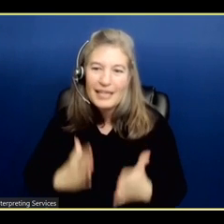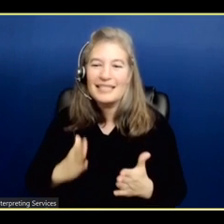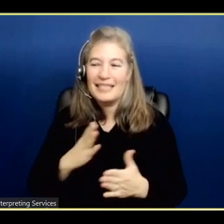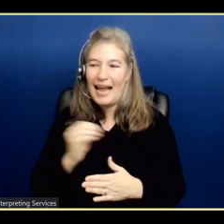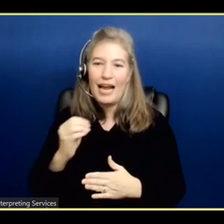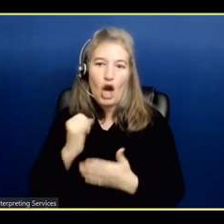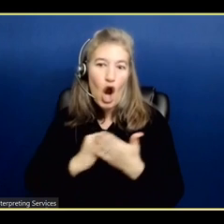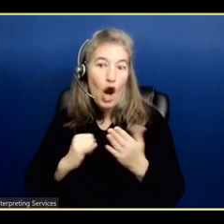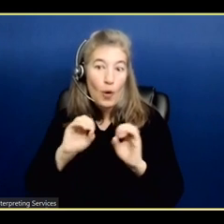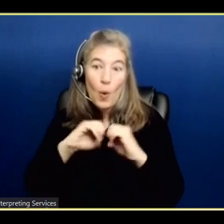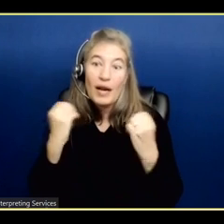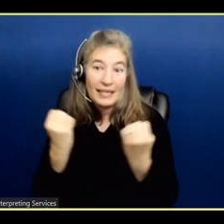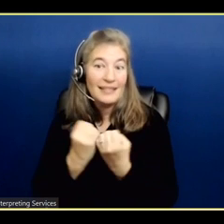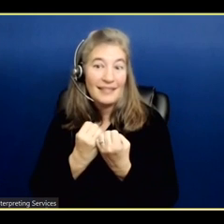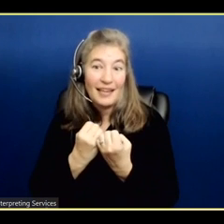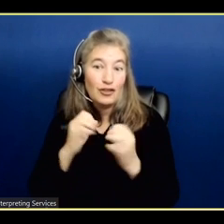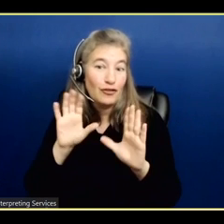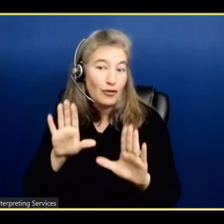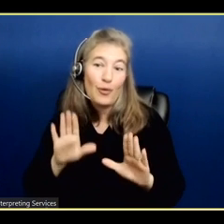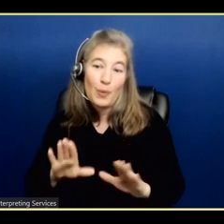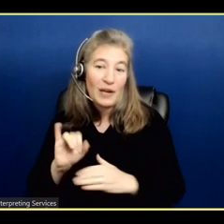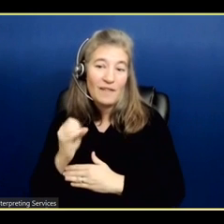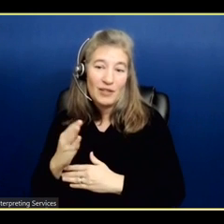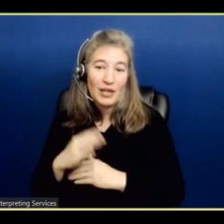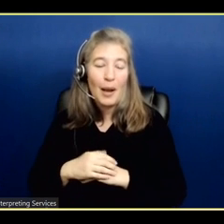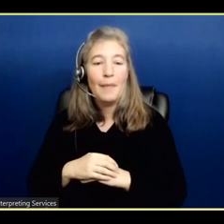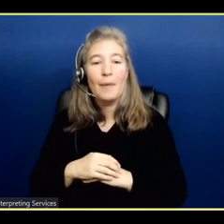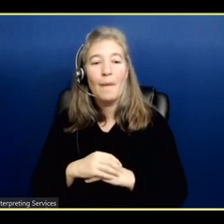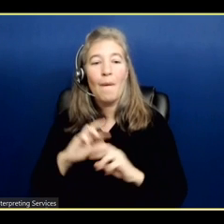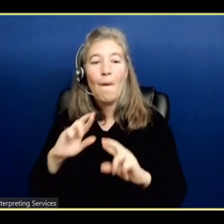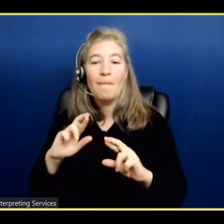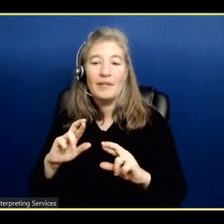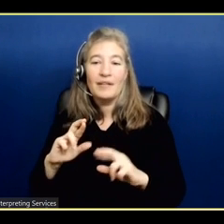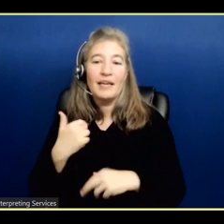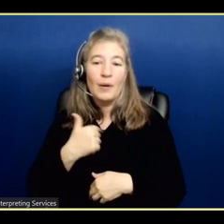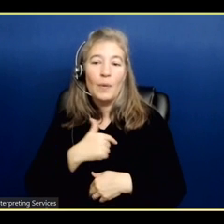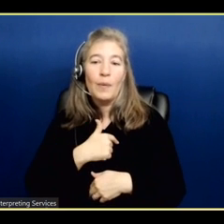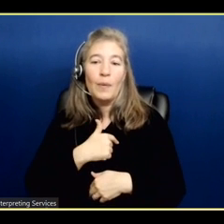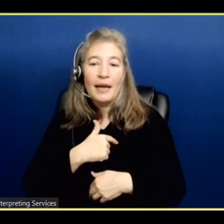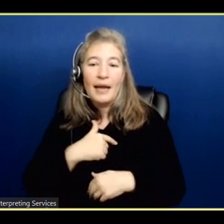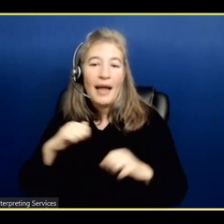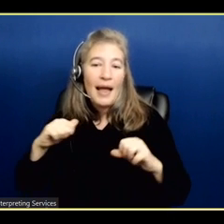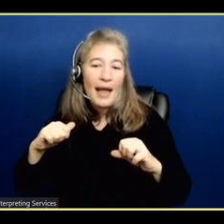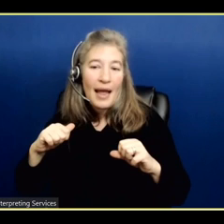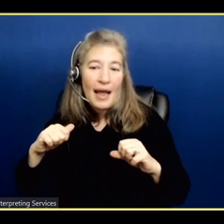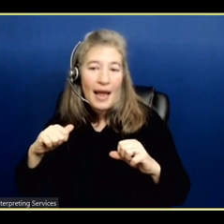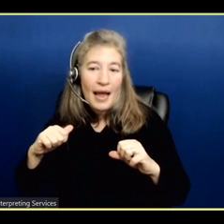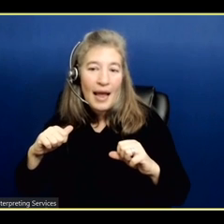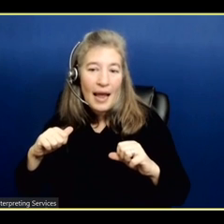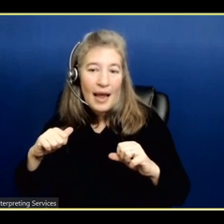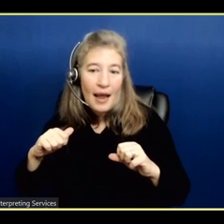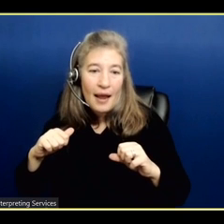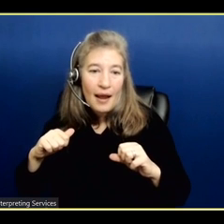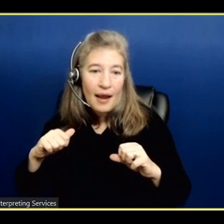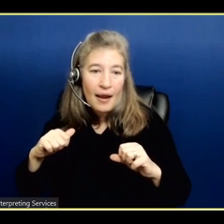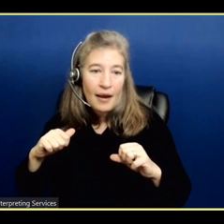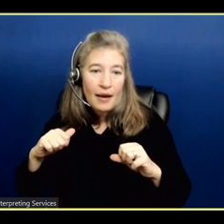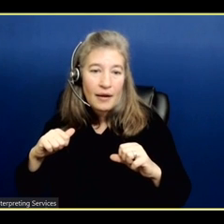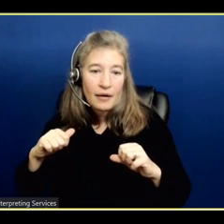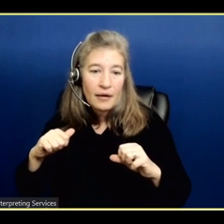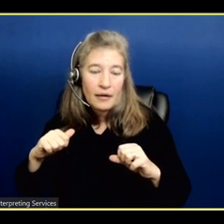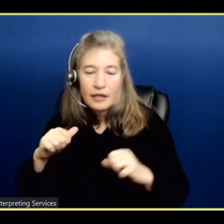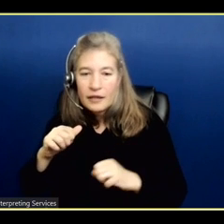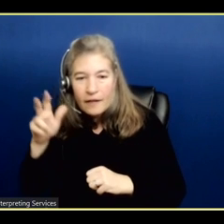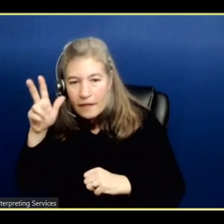organizations. So hopefully, you know, we will be able to, data will help inform how we